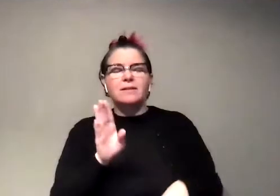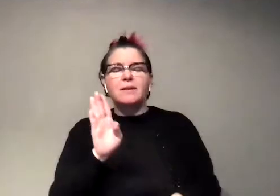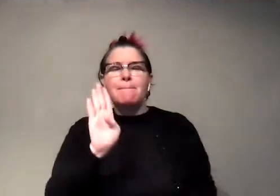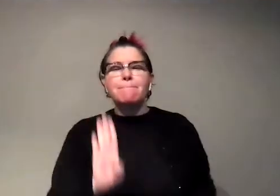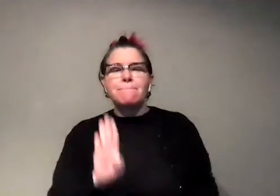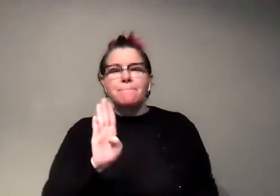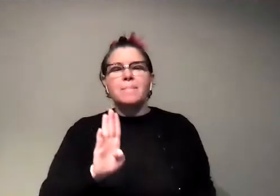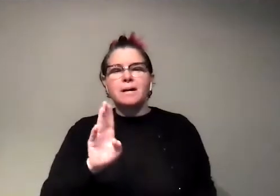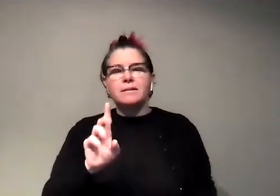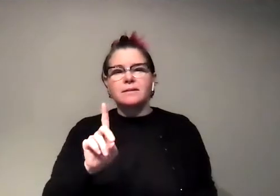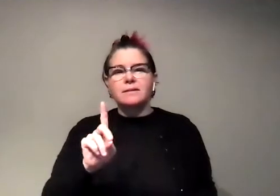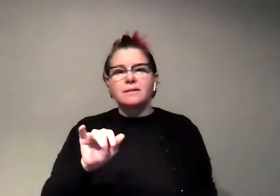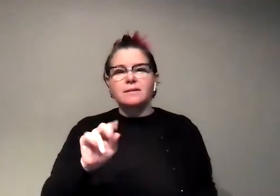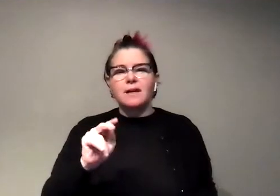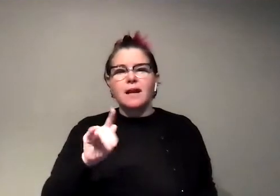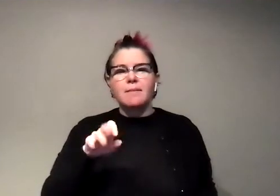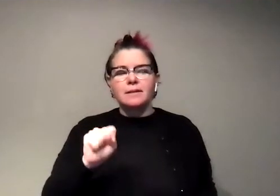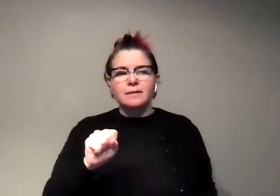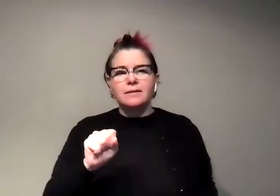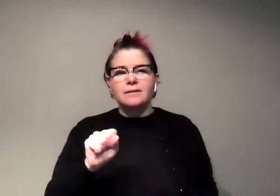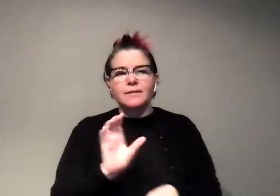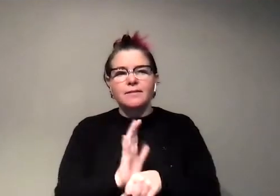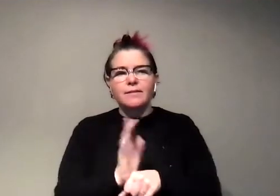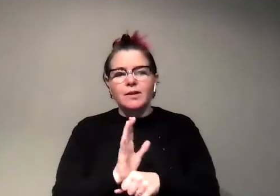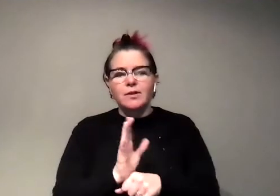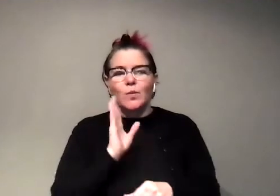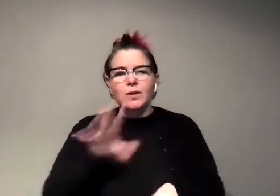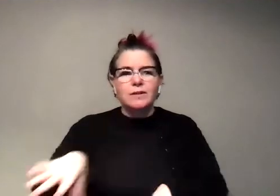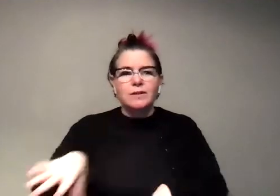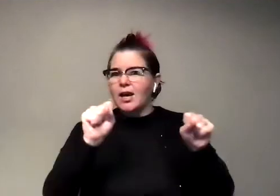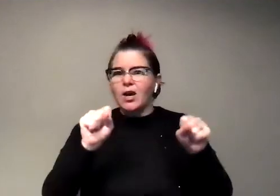Oh these yeah. robots that are gonna take over civilization.